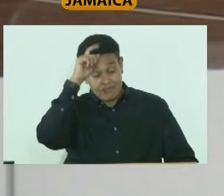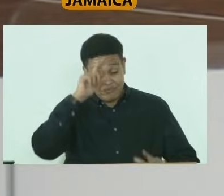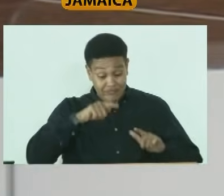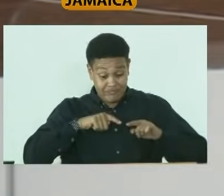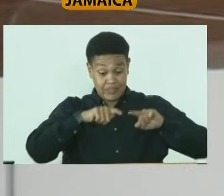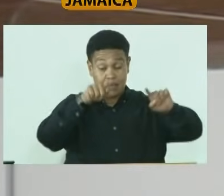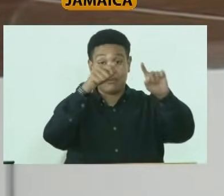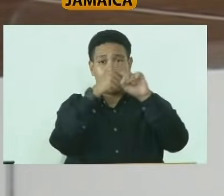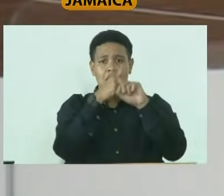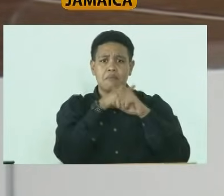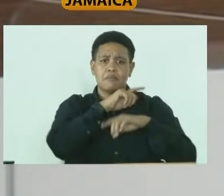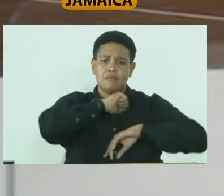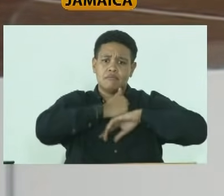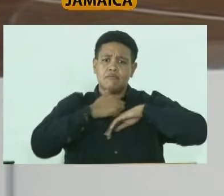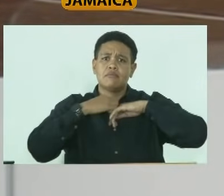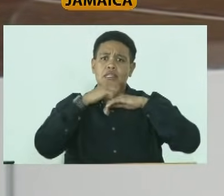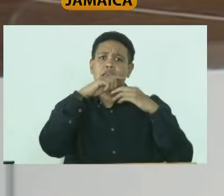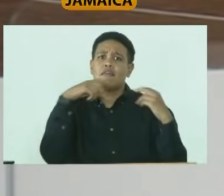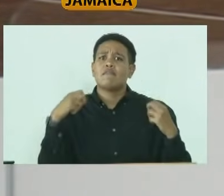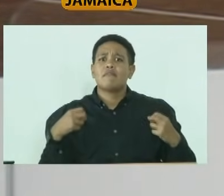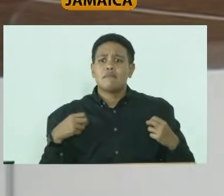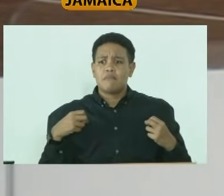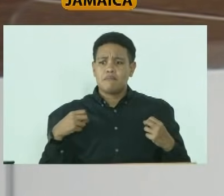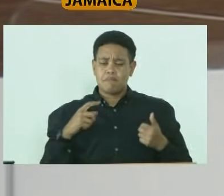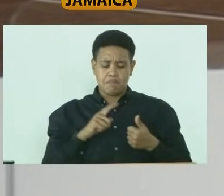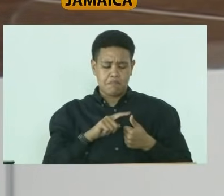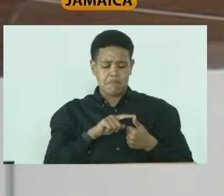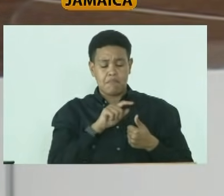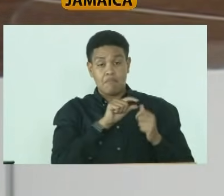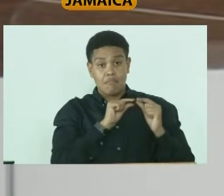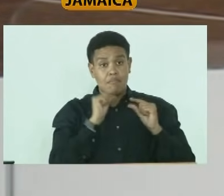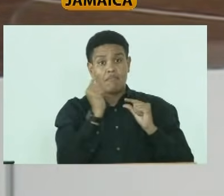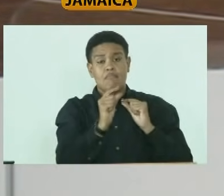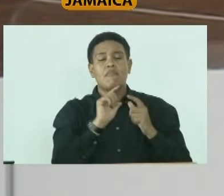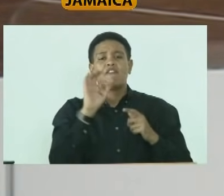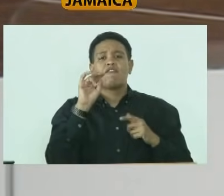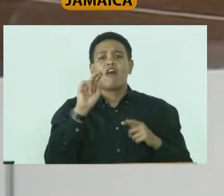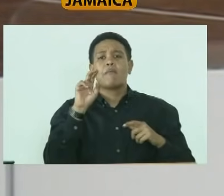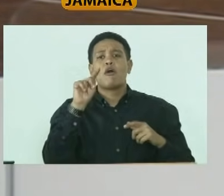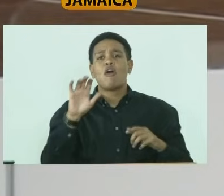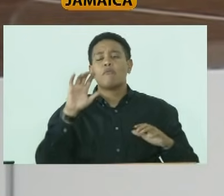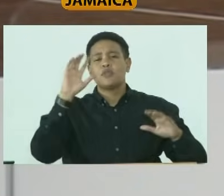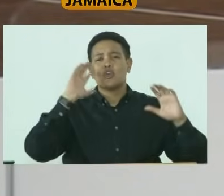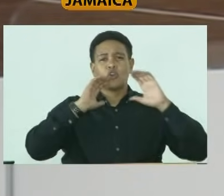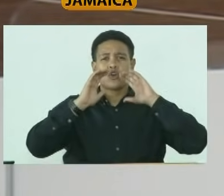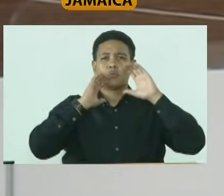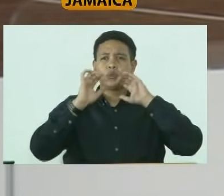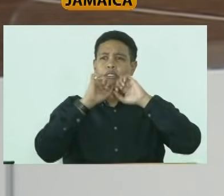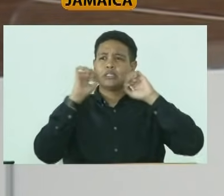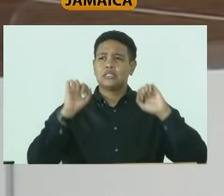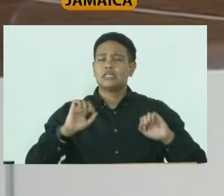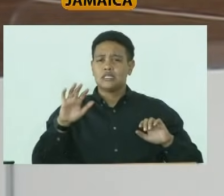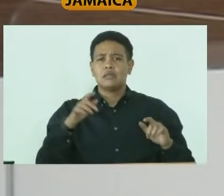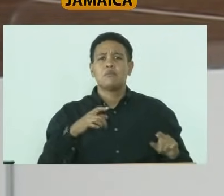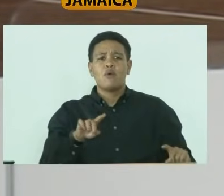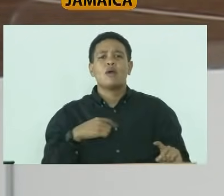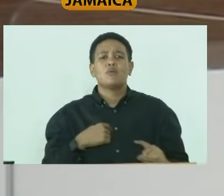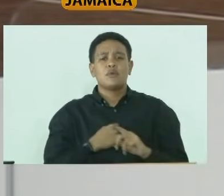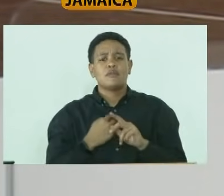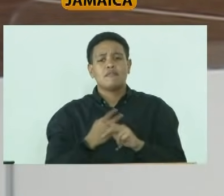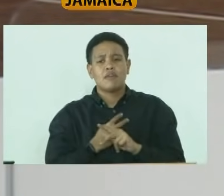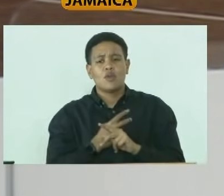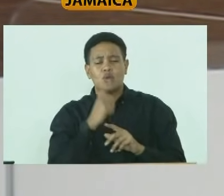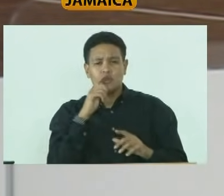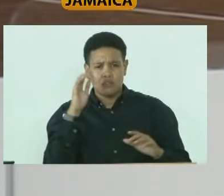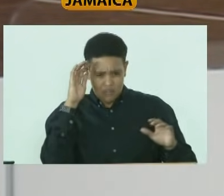Simultaneous installations of microwave and fiber optic communication systems. While we are working to extend the